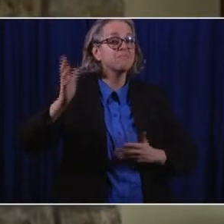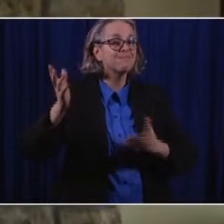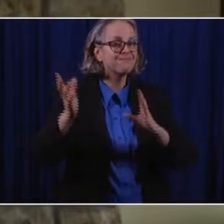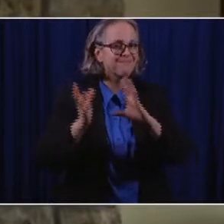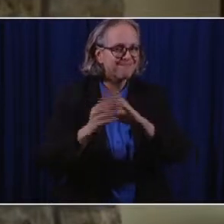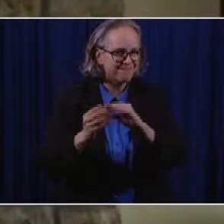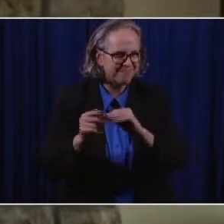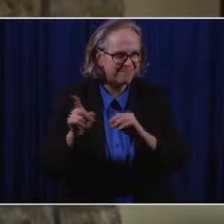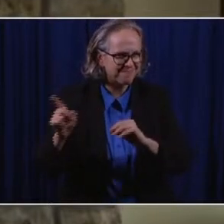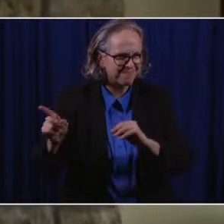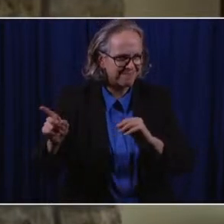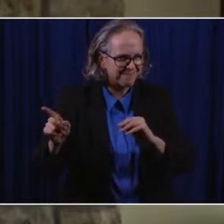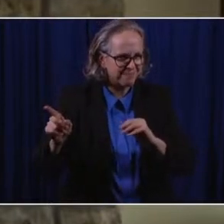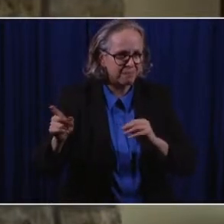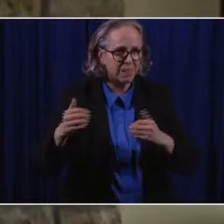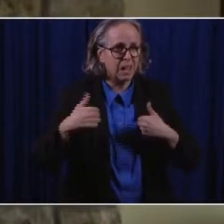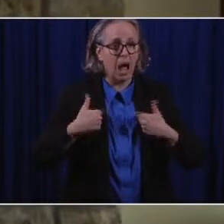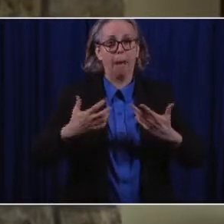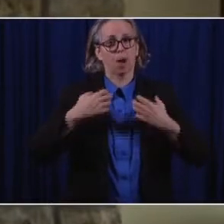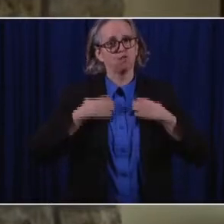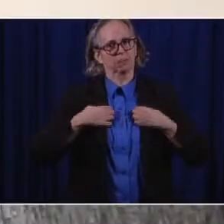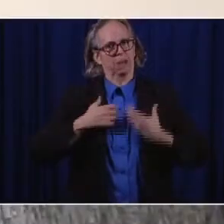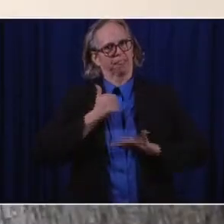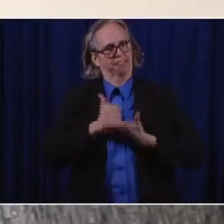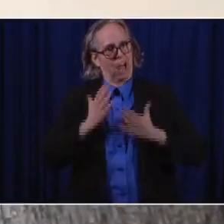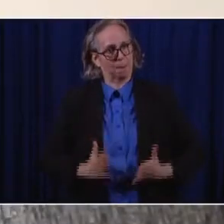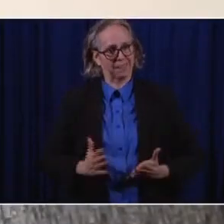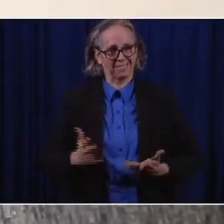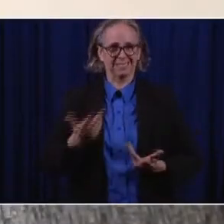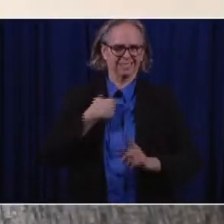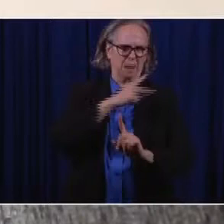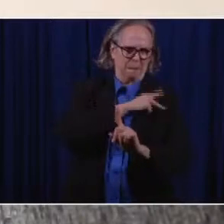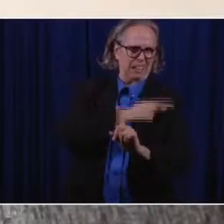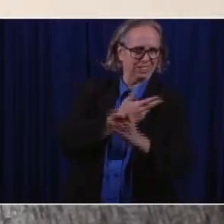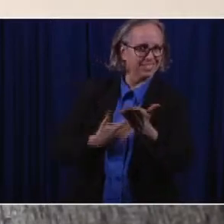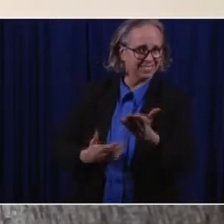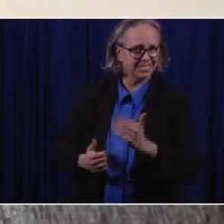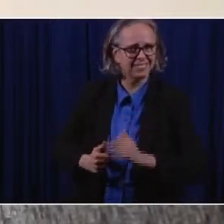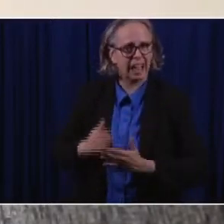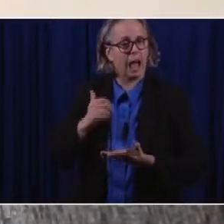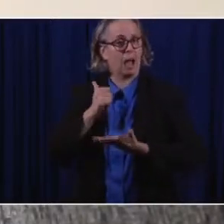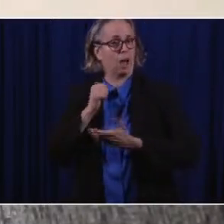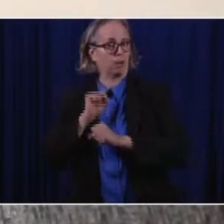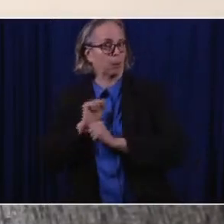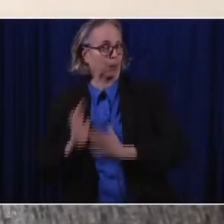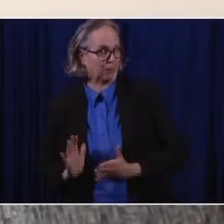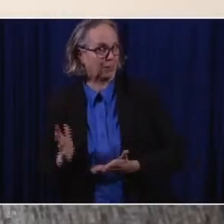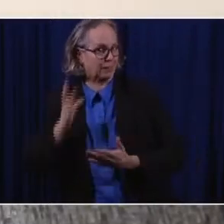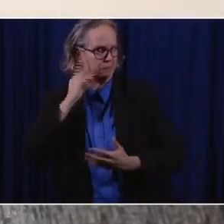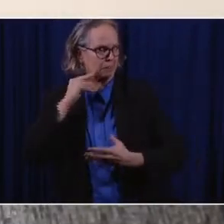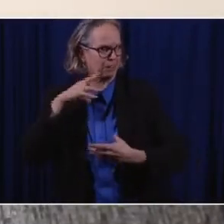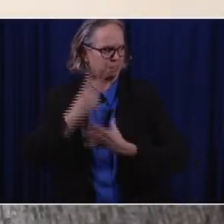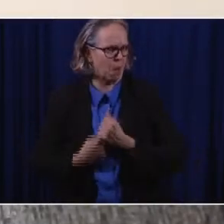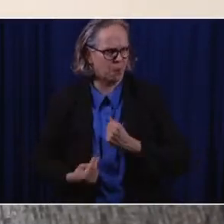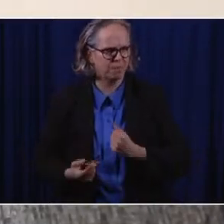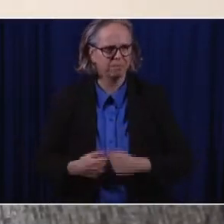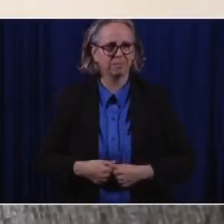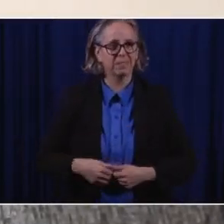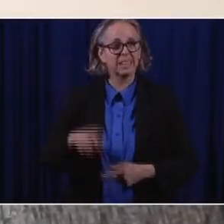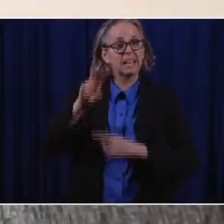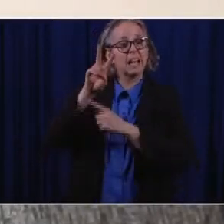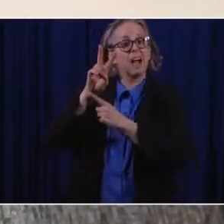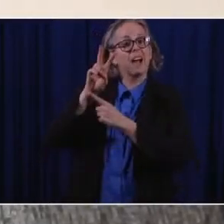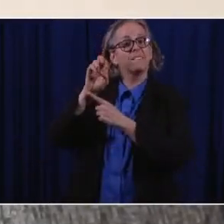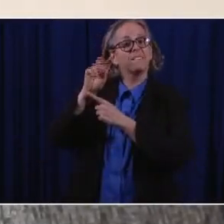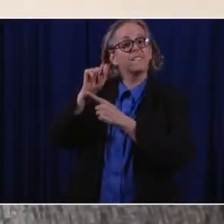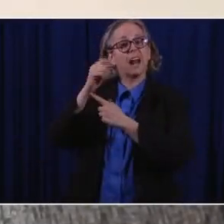coming from the respiratory side of things. You know, we only have so many ventilators. We only have, so